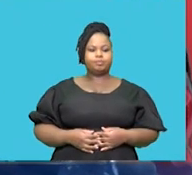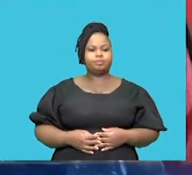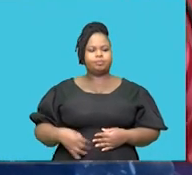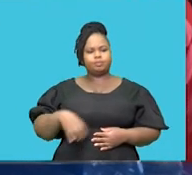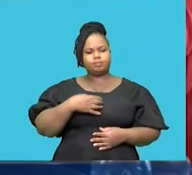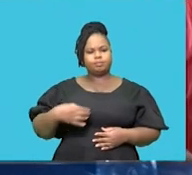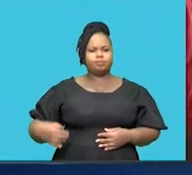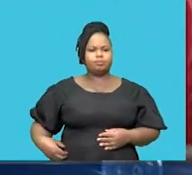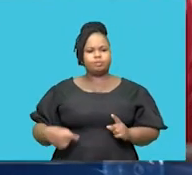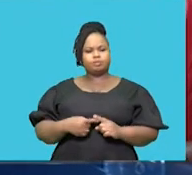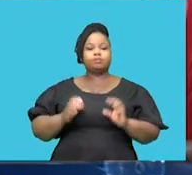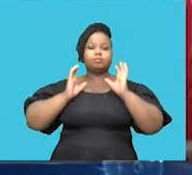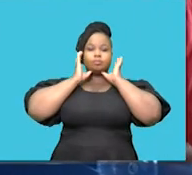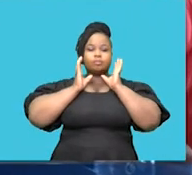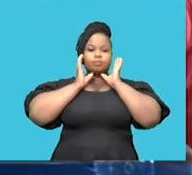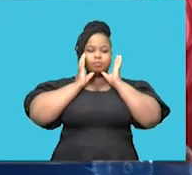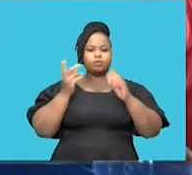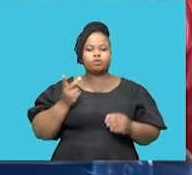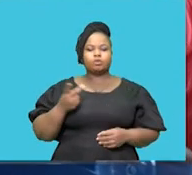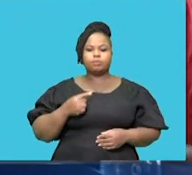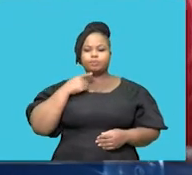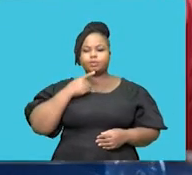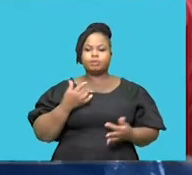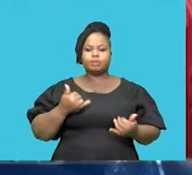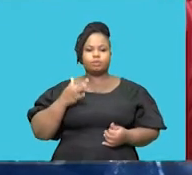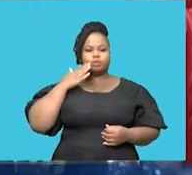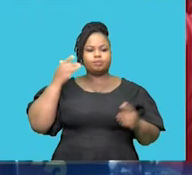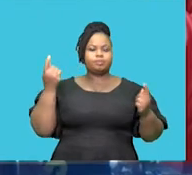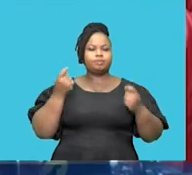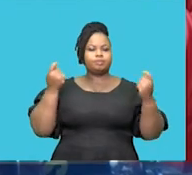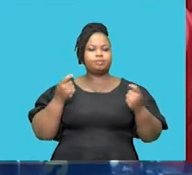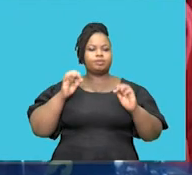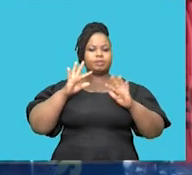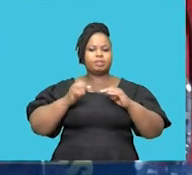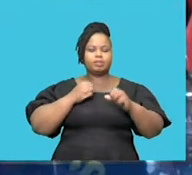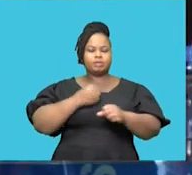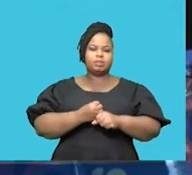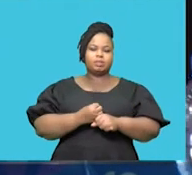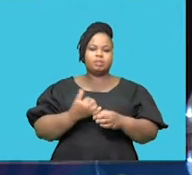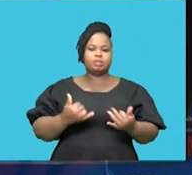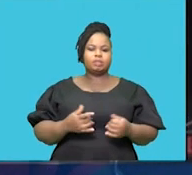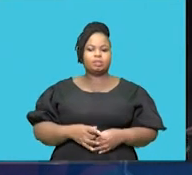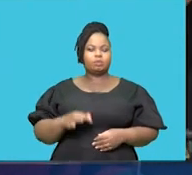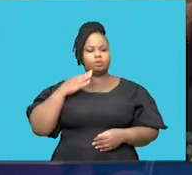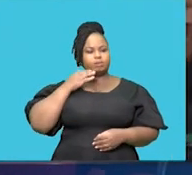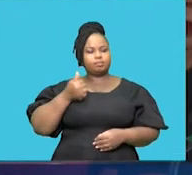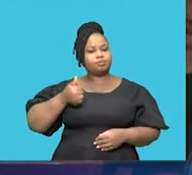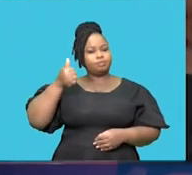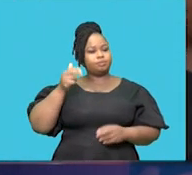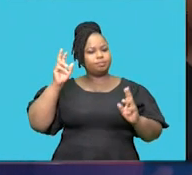Umongameli weliqela uJulius Malema ubuye wathi ekubhiyozeleni kwabo leminyaka elishumi phansi komxholo